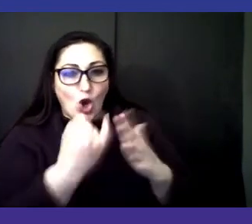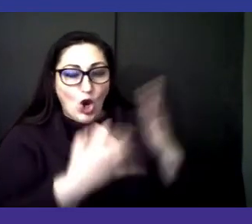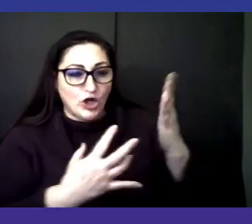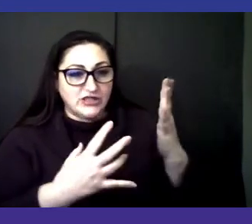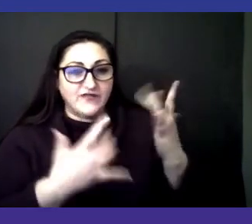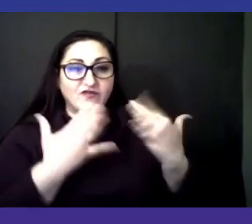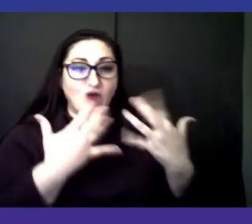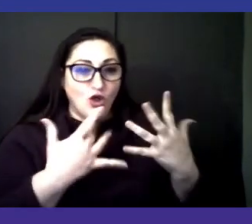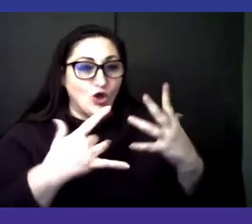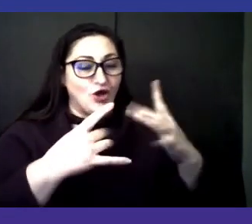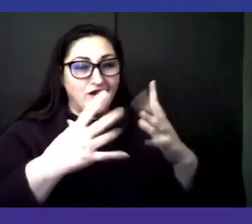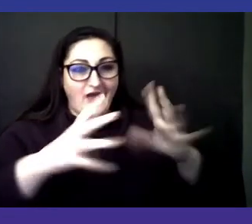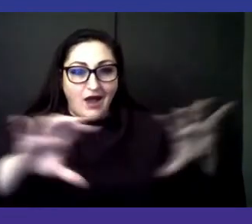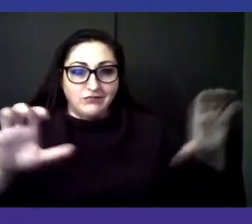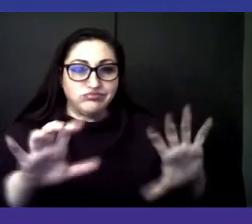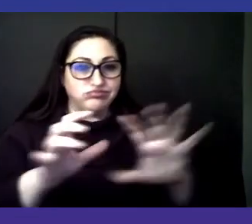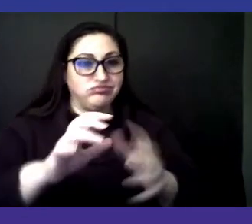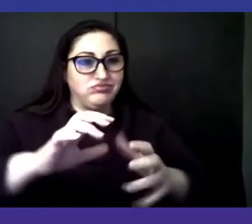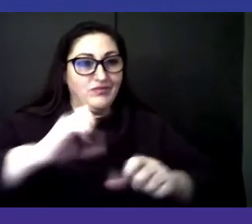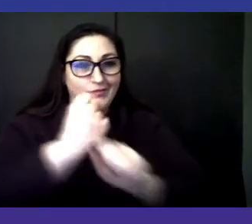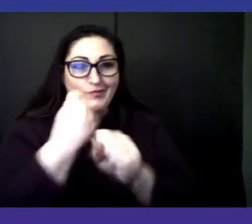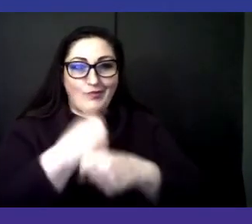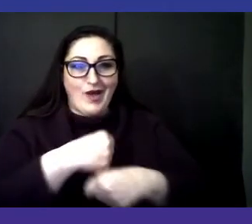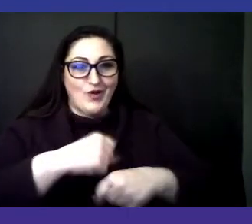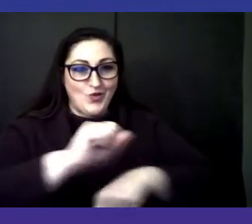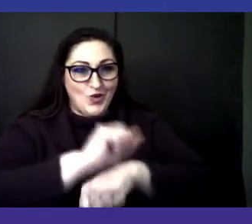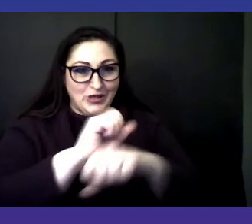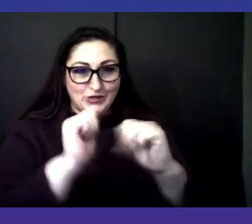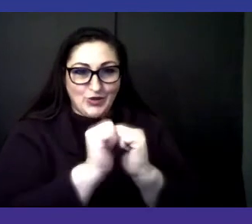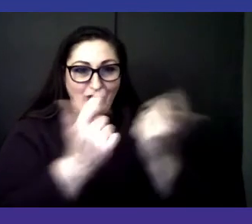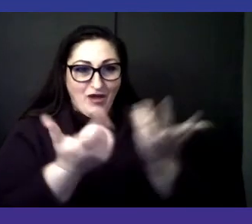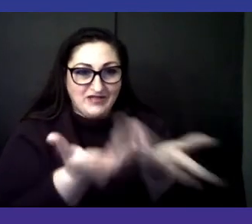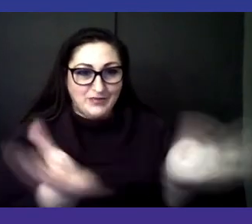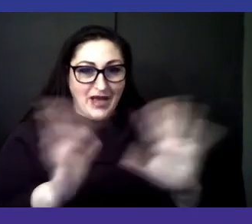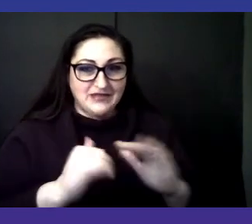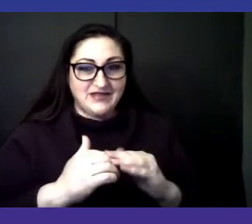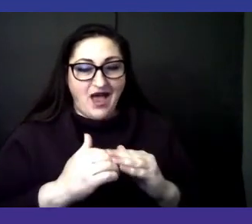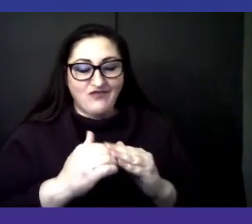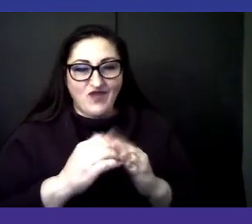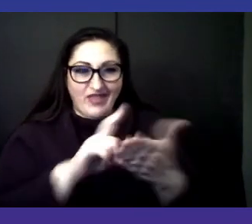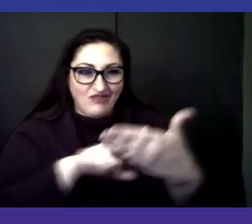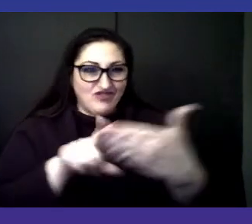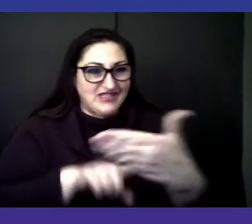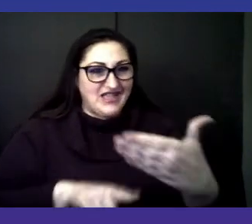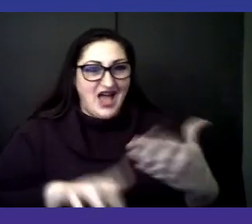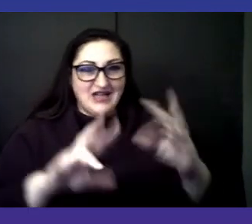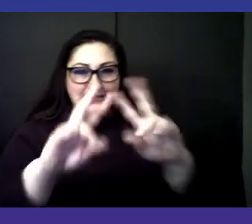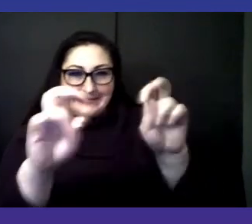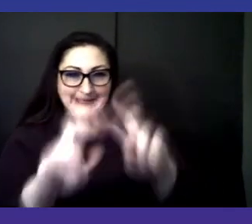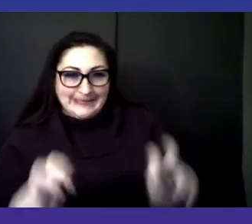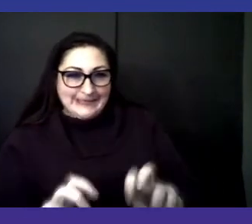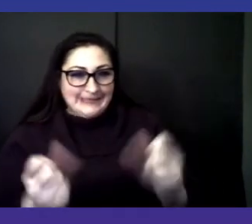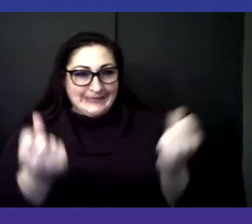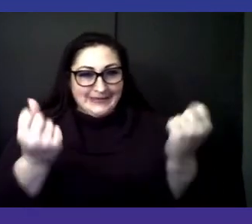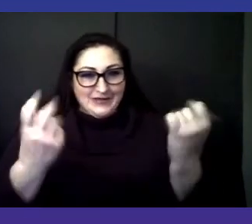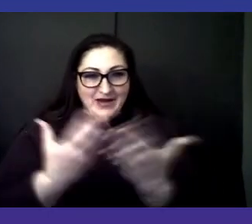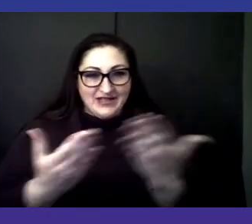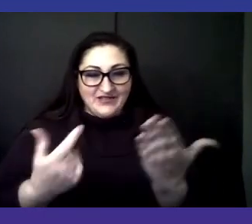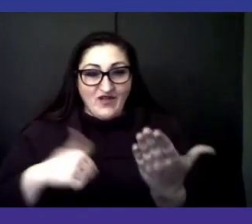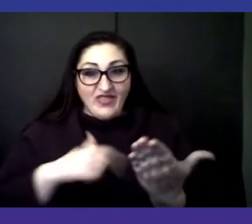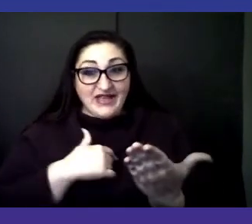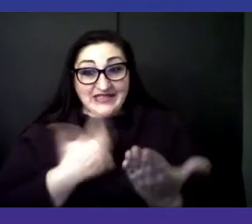each other, can hold space, critique a million different things. Similarly, like on almost all